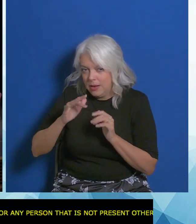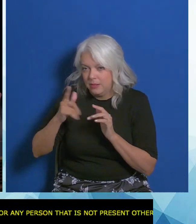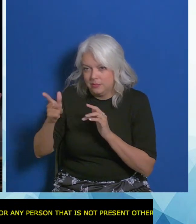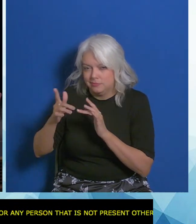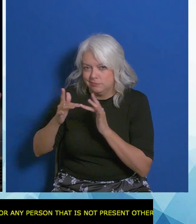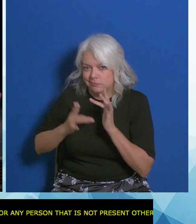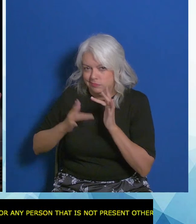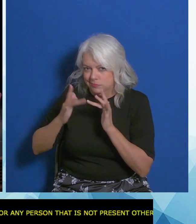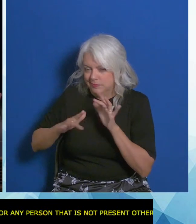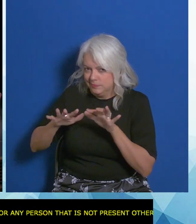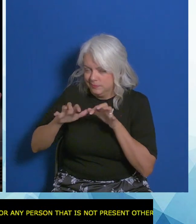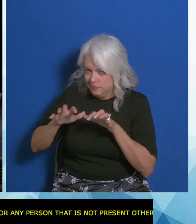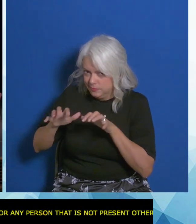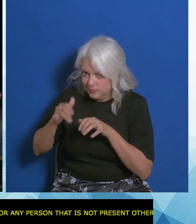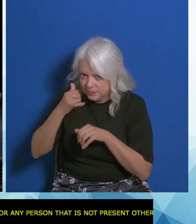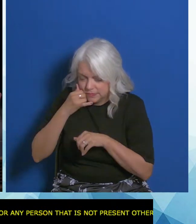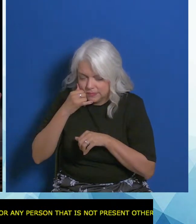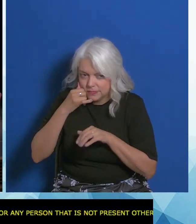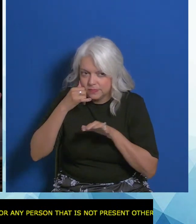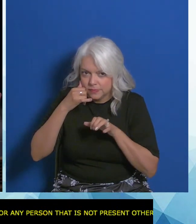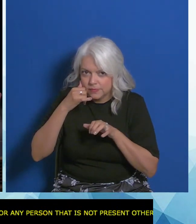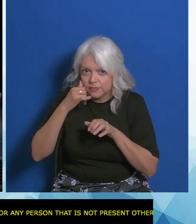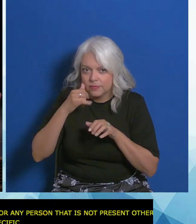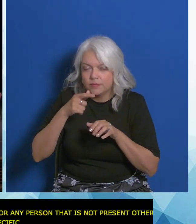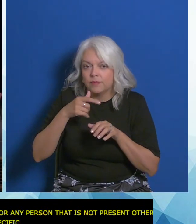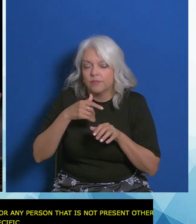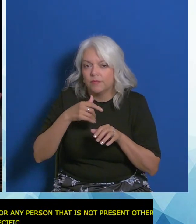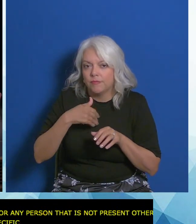specific statute section,